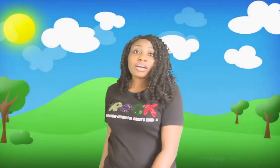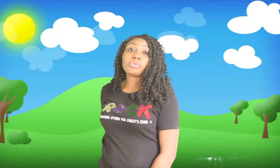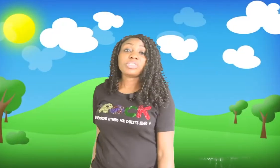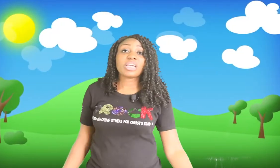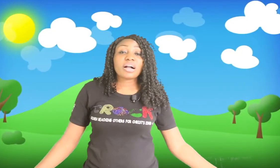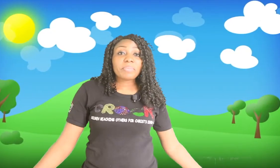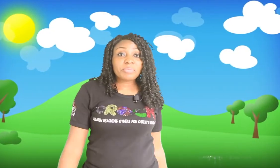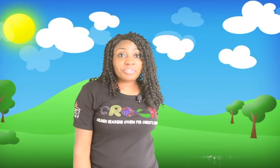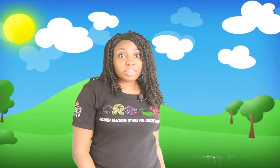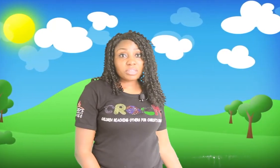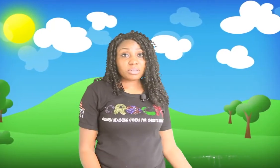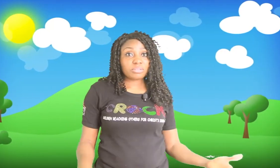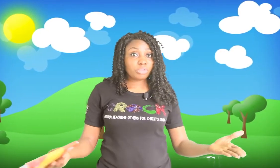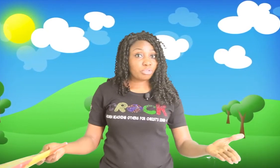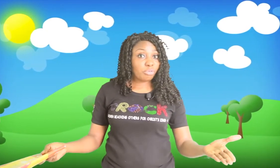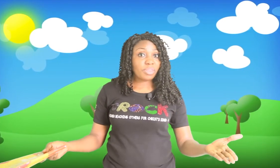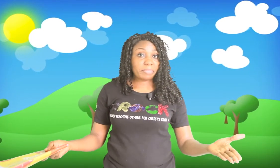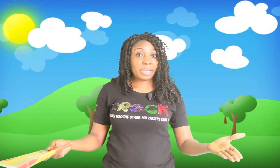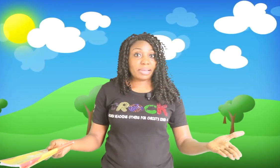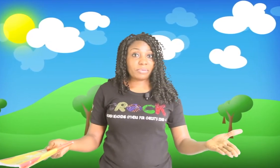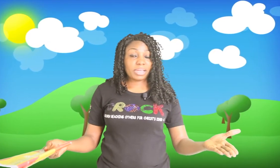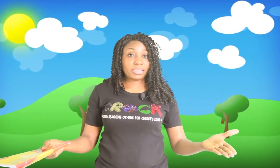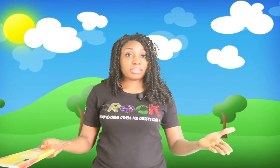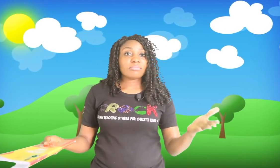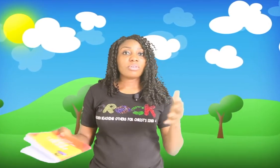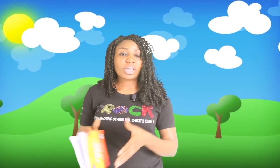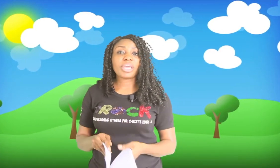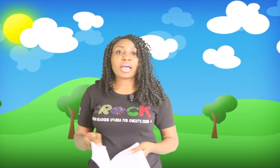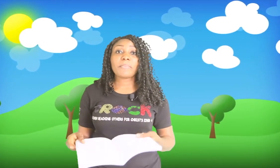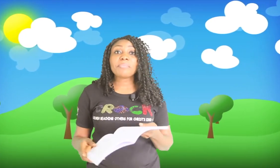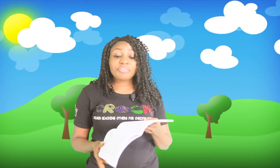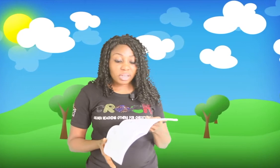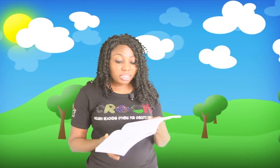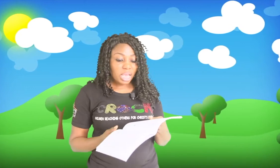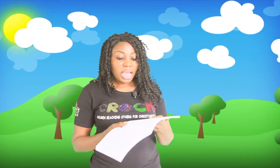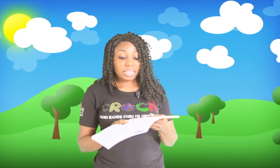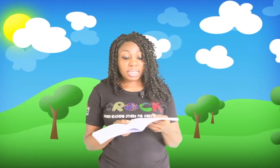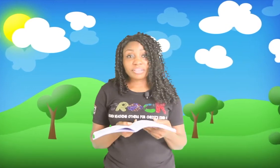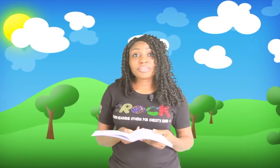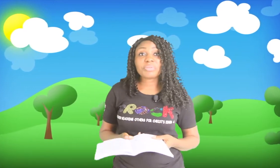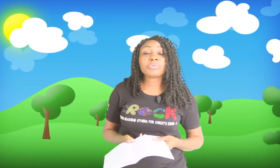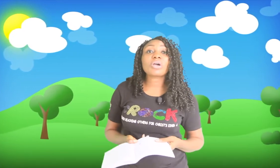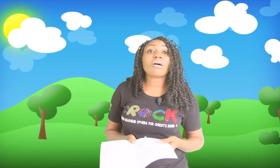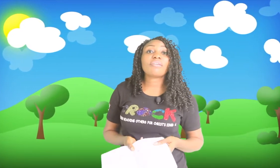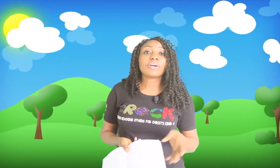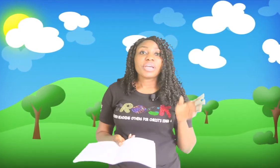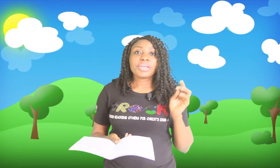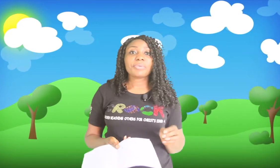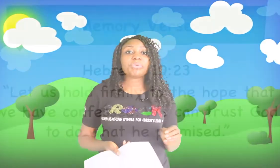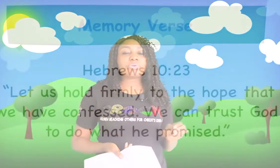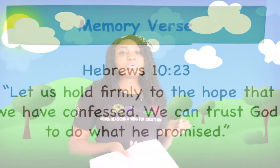Right now, we will take our memory verse. You should know them by now, right? Okay, our memory verse is taken from the book